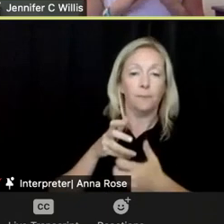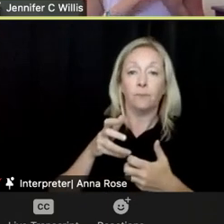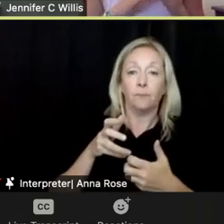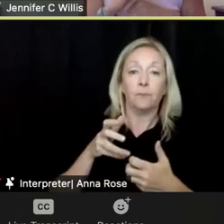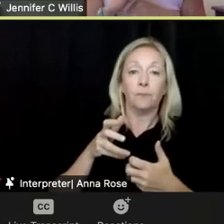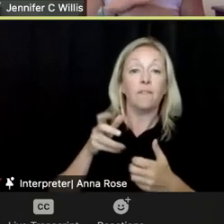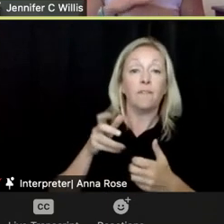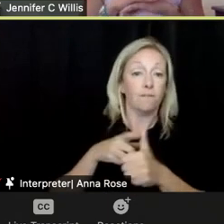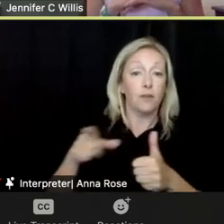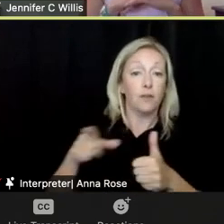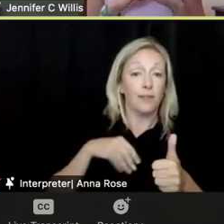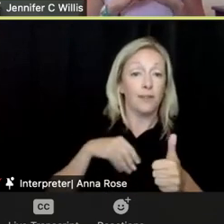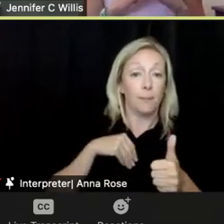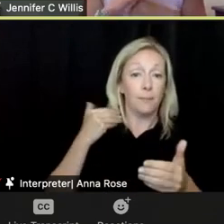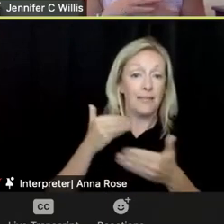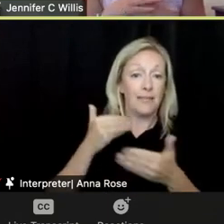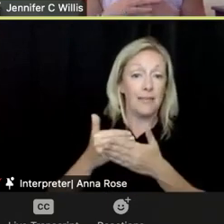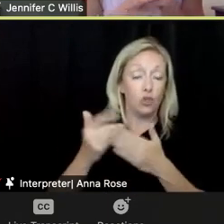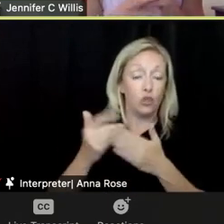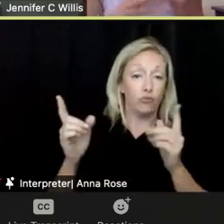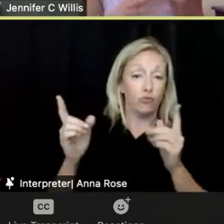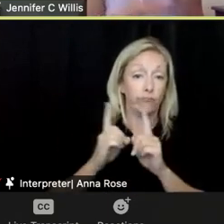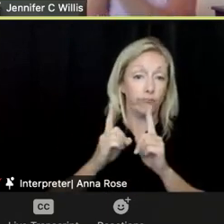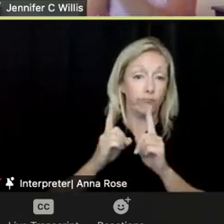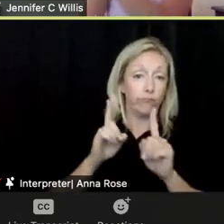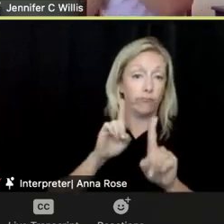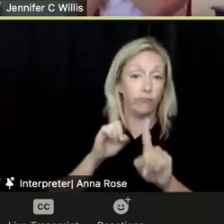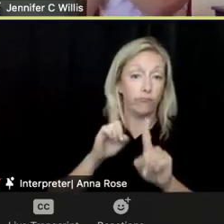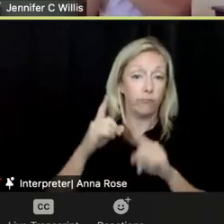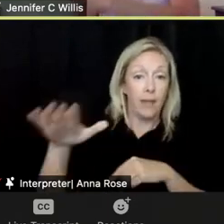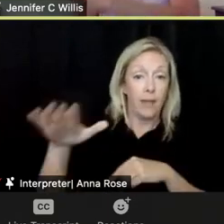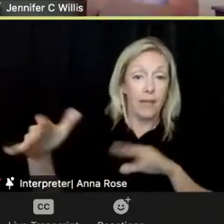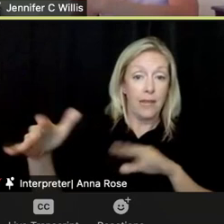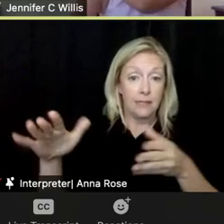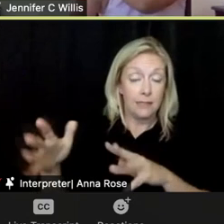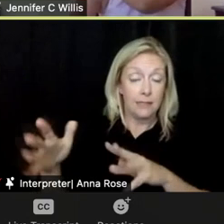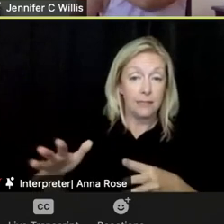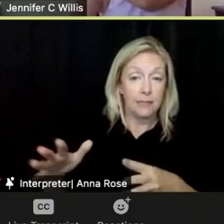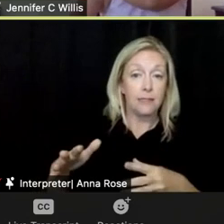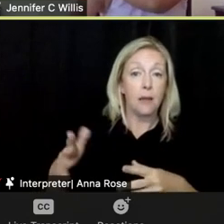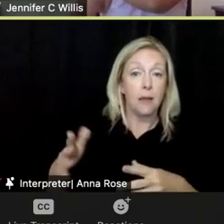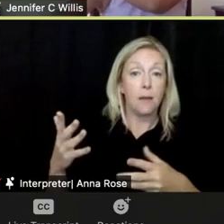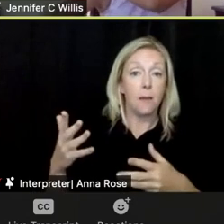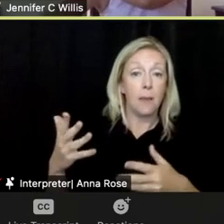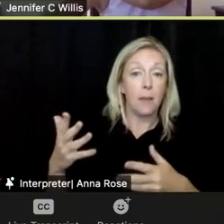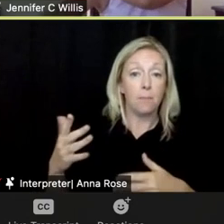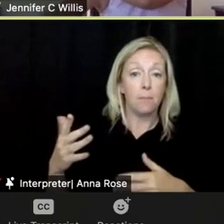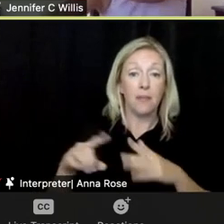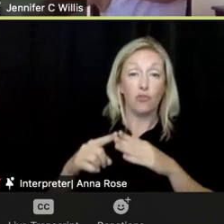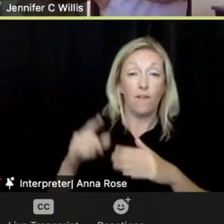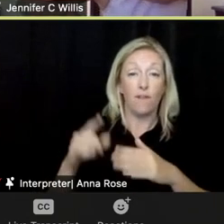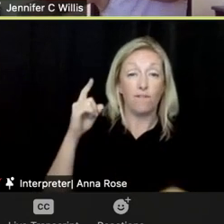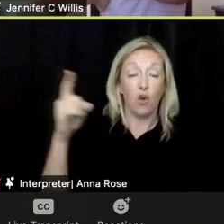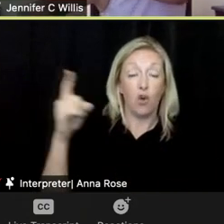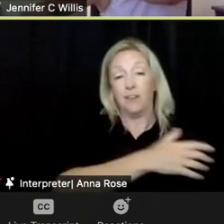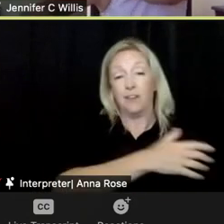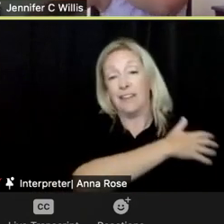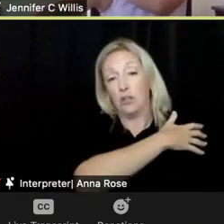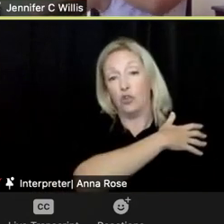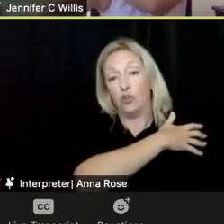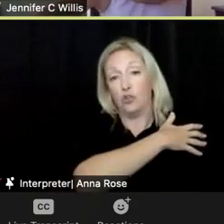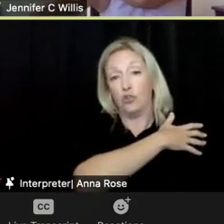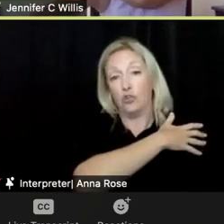in physical contact with them, slowly under their hands. Possibly you're working from a distant, from a